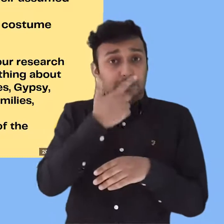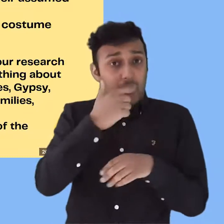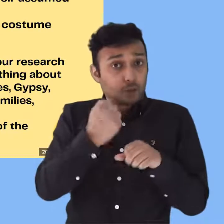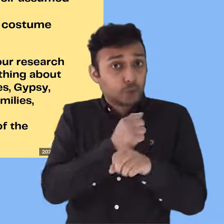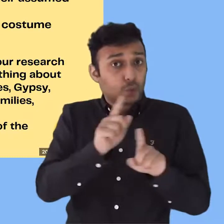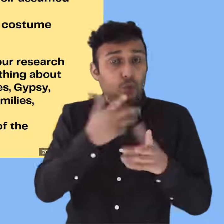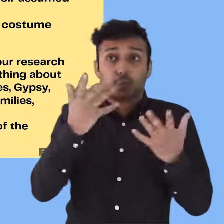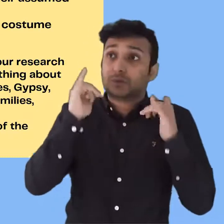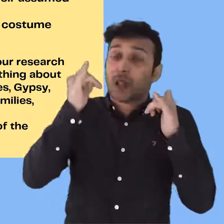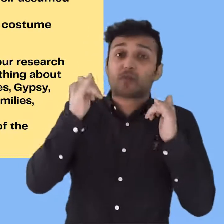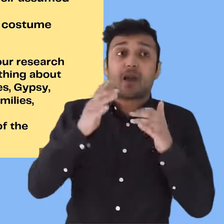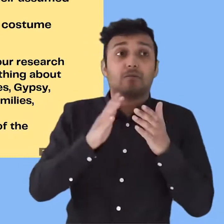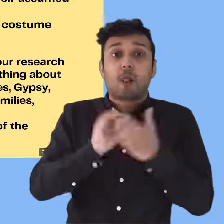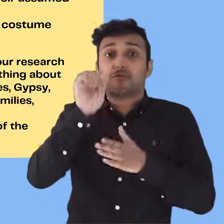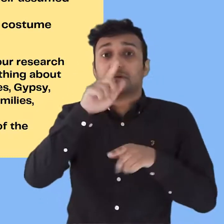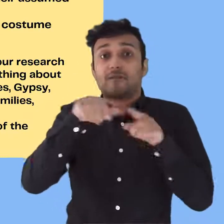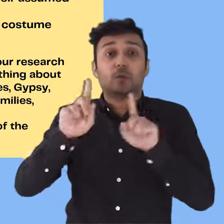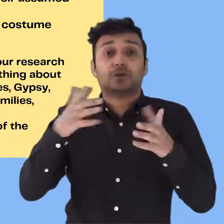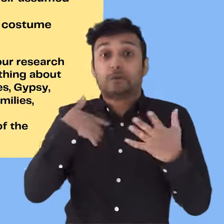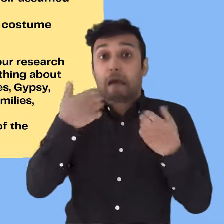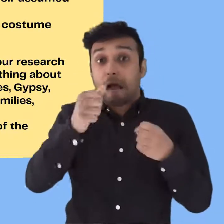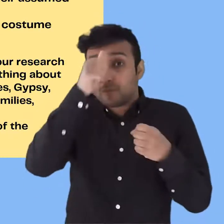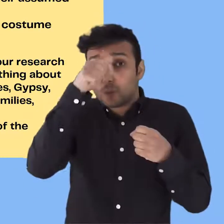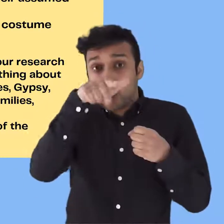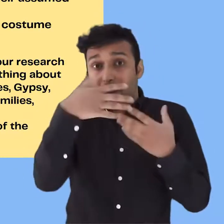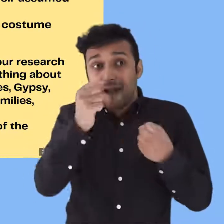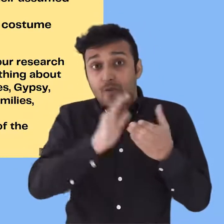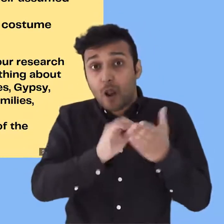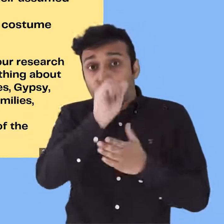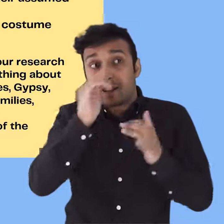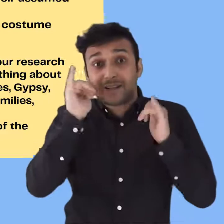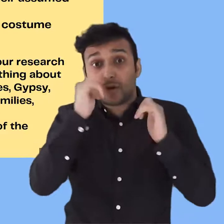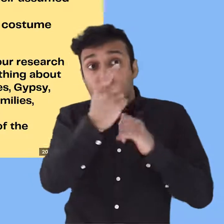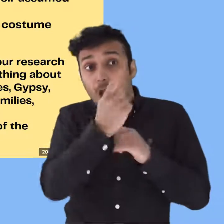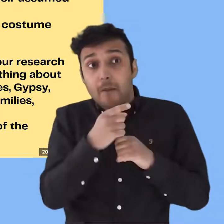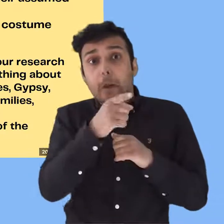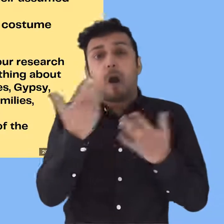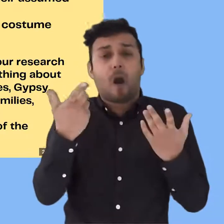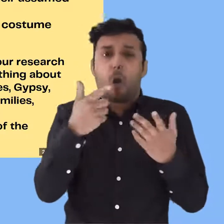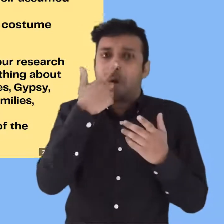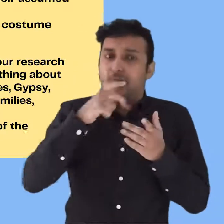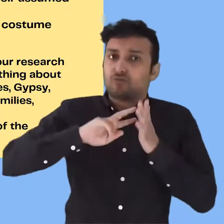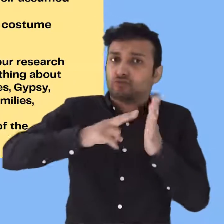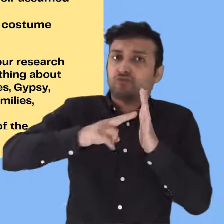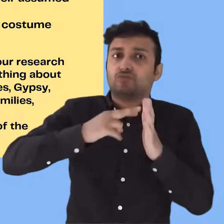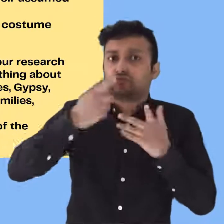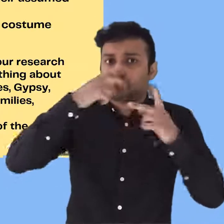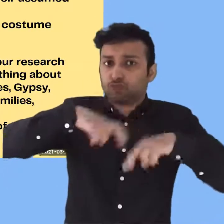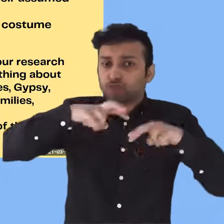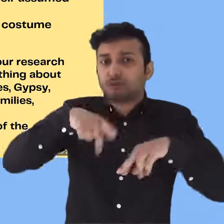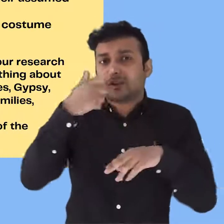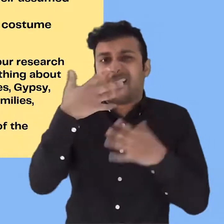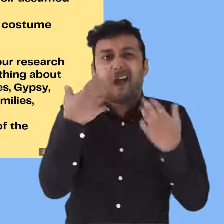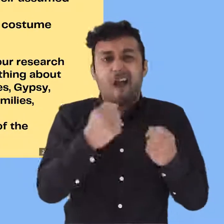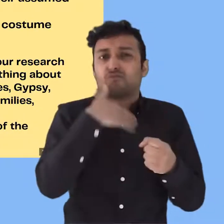your research. So you can find calendars for cultural celebrations online and plan ahead.